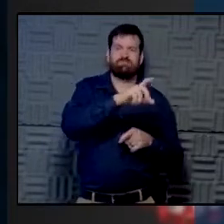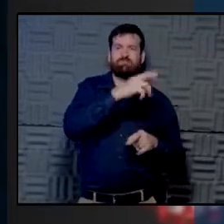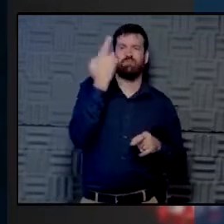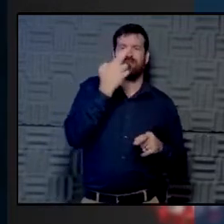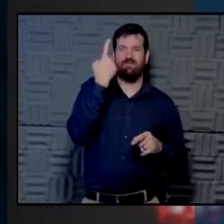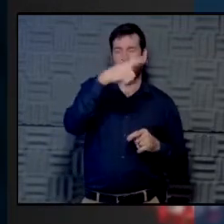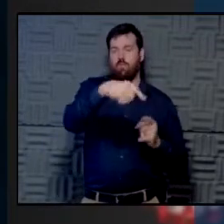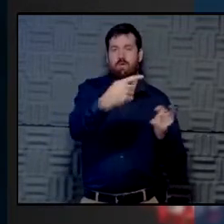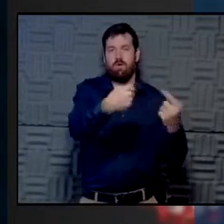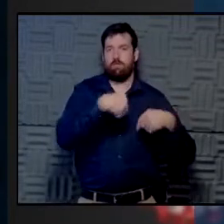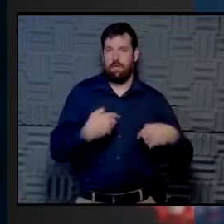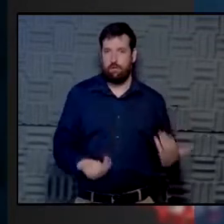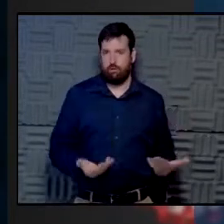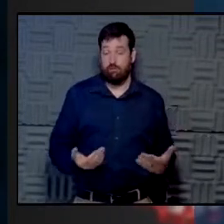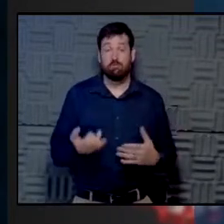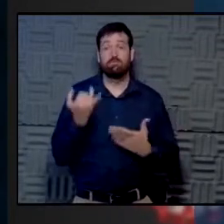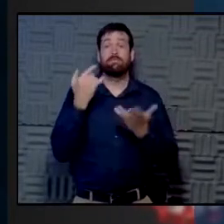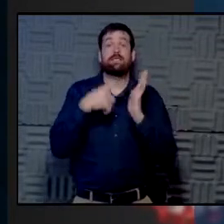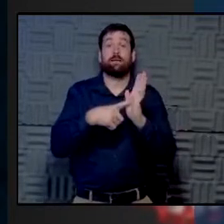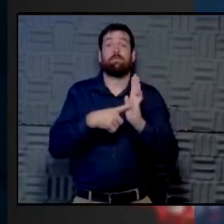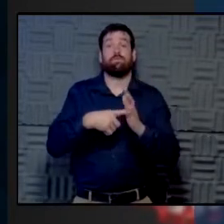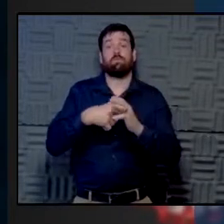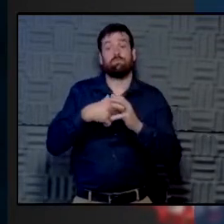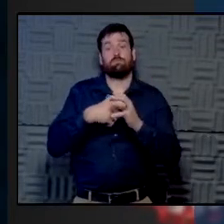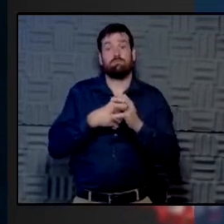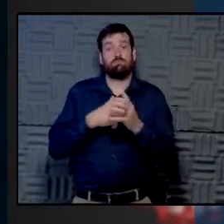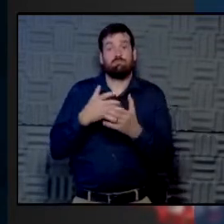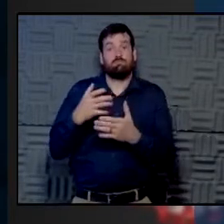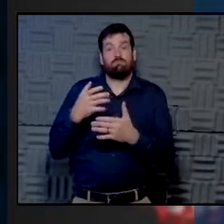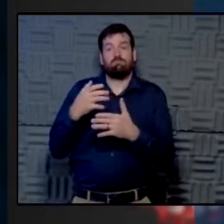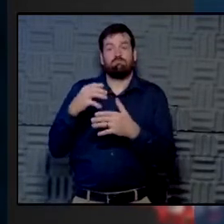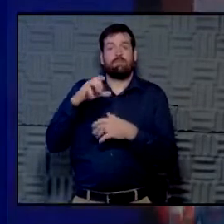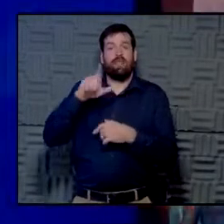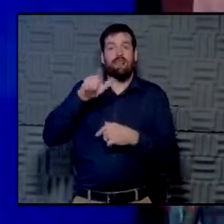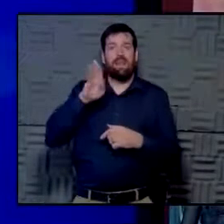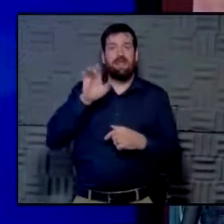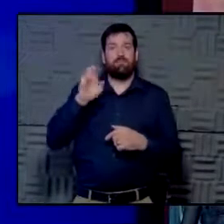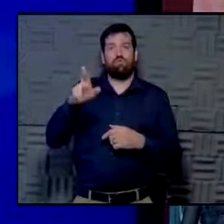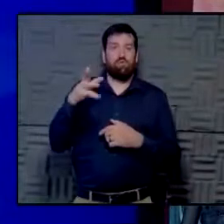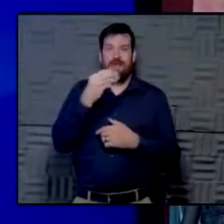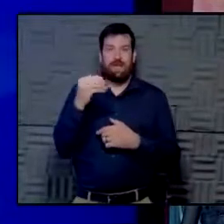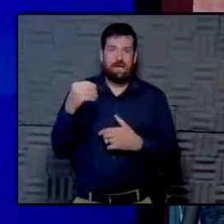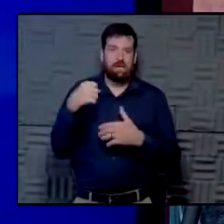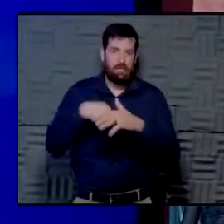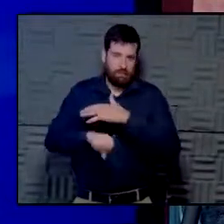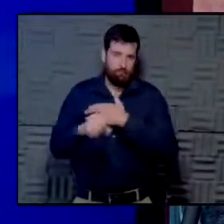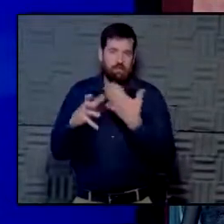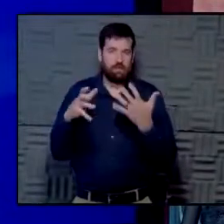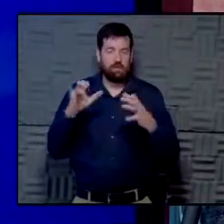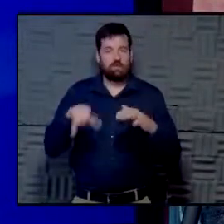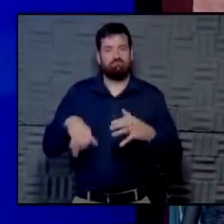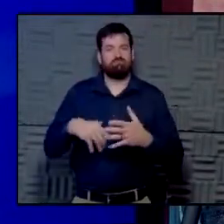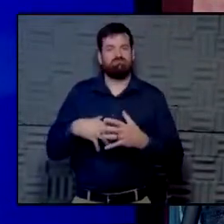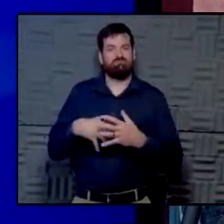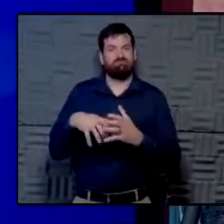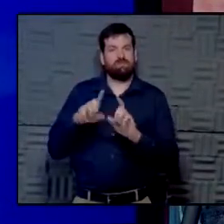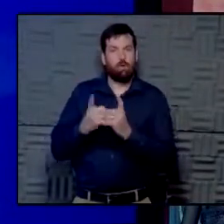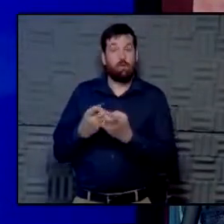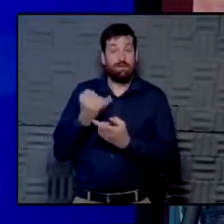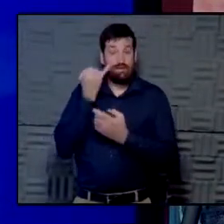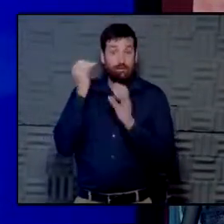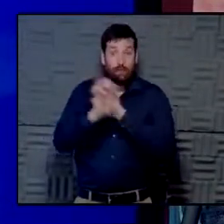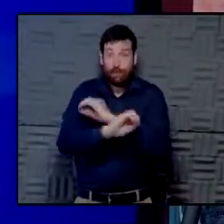into the organization. So, for example, like our labor and delivery department, we're going to let you go to the labor and delivery department. And even if you